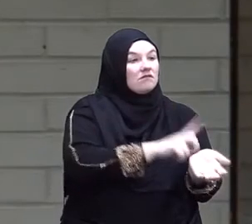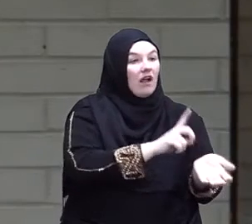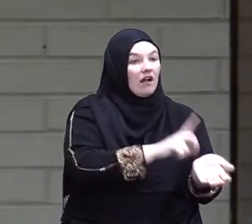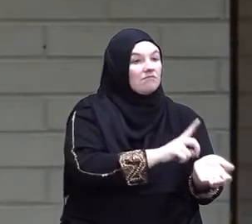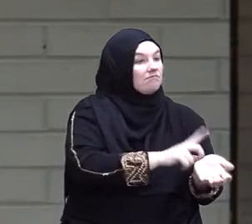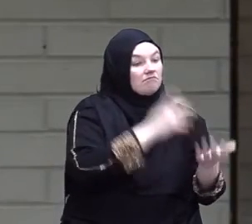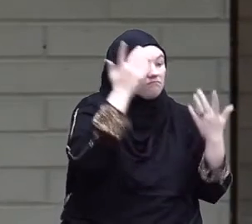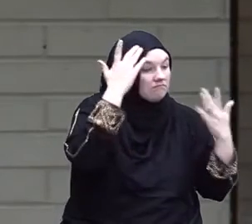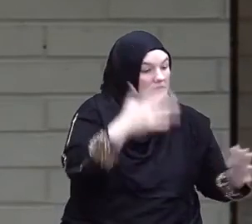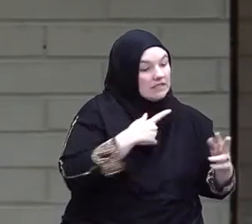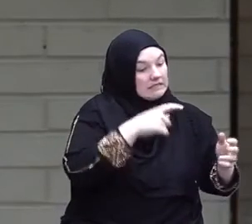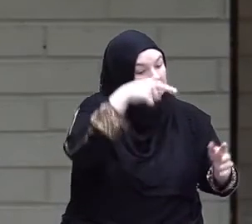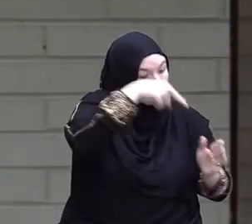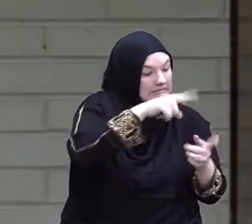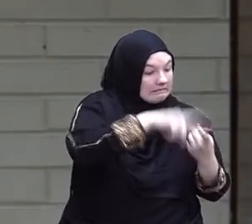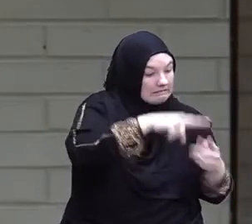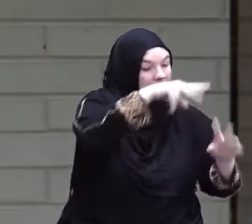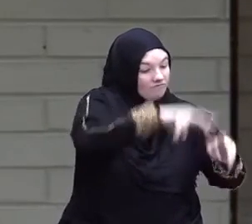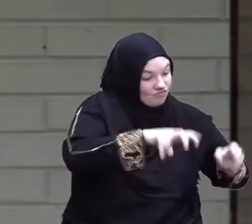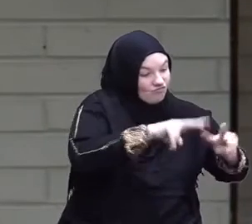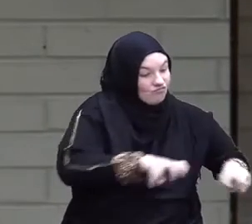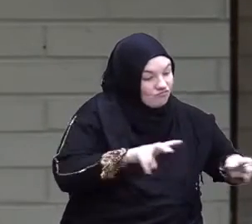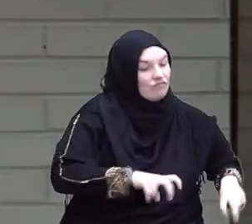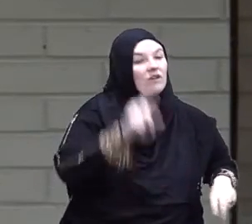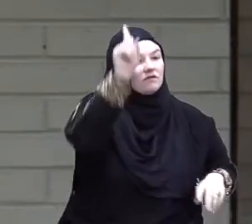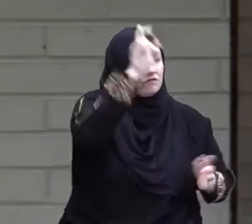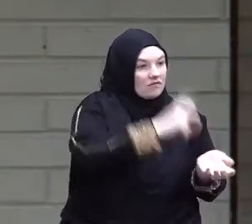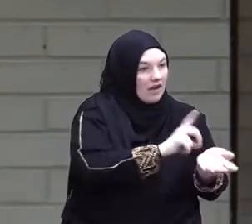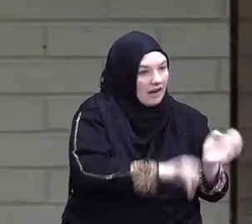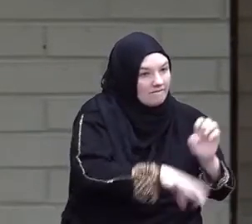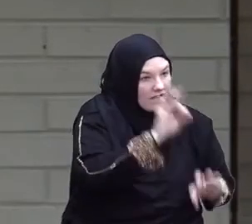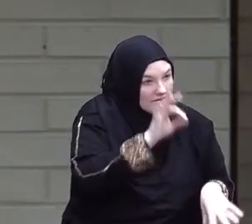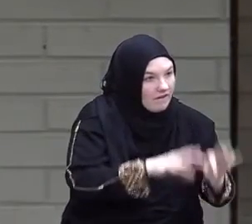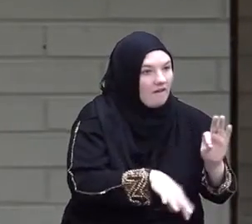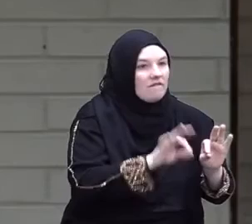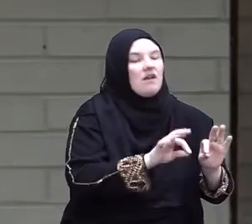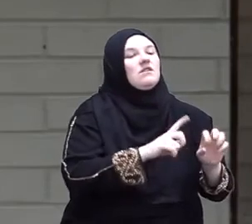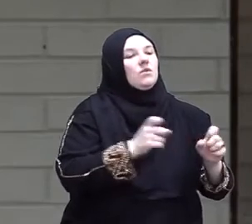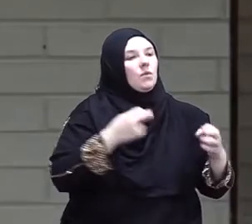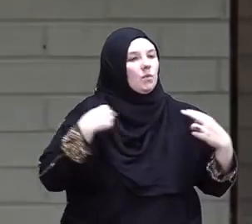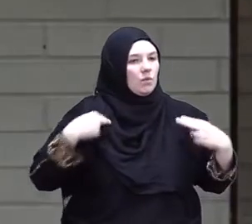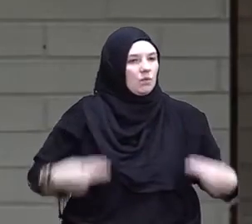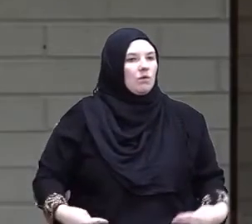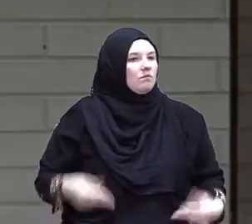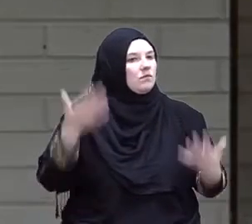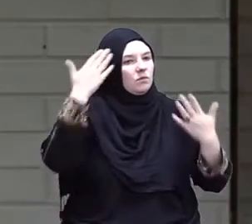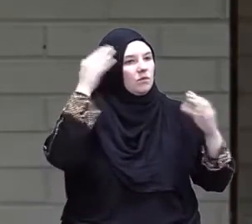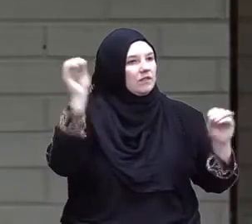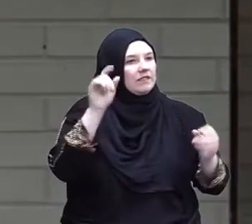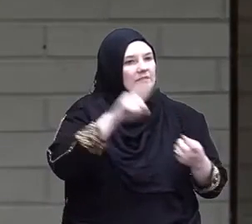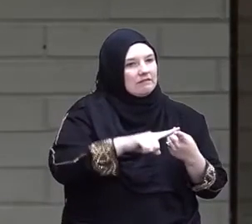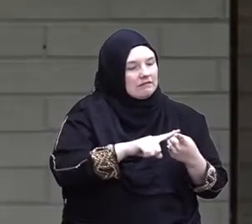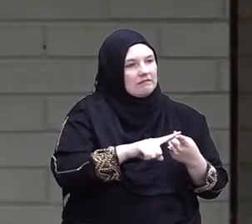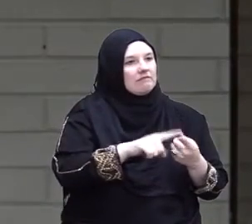Then Allah subhanahu wa ta'ala, after proving to them that Adam is a very important creature to